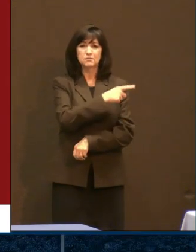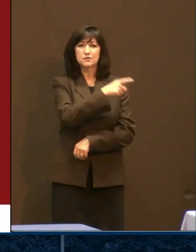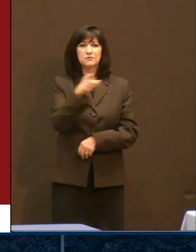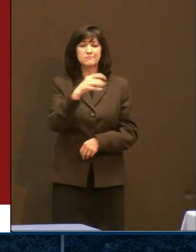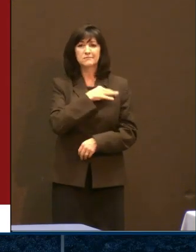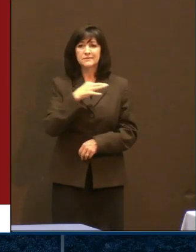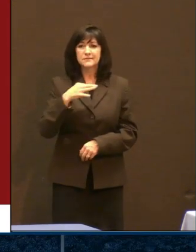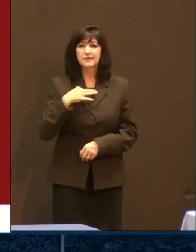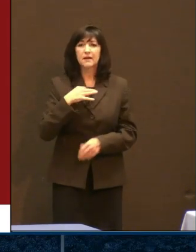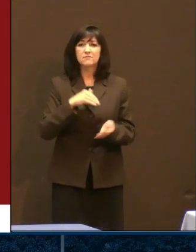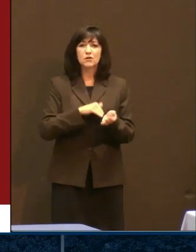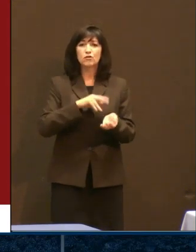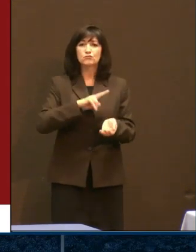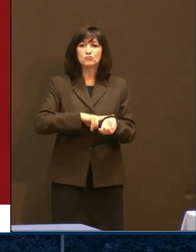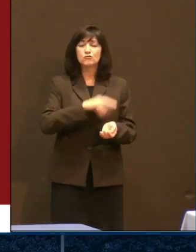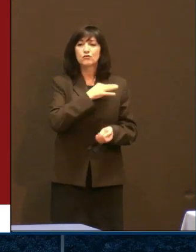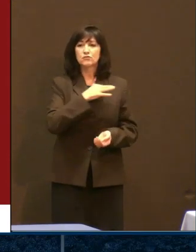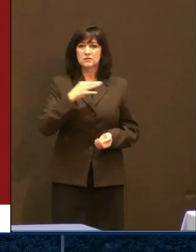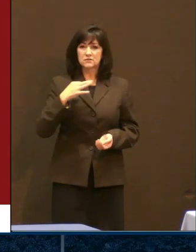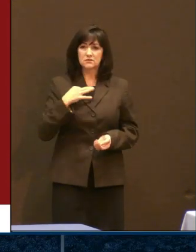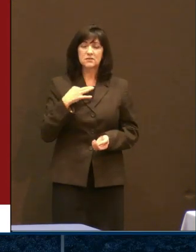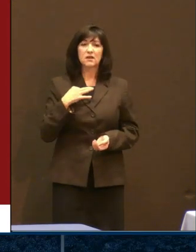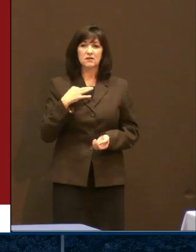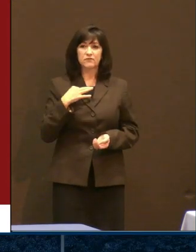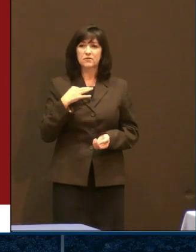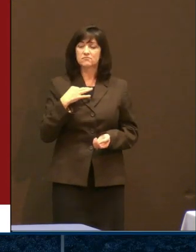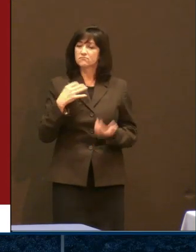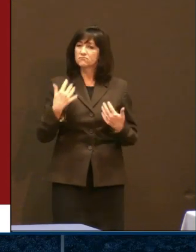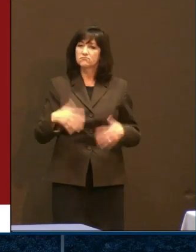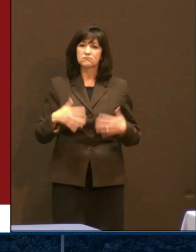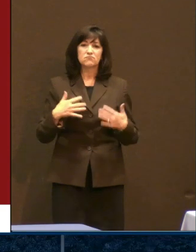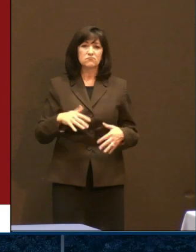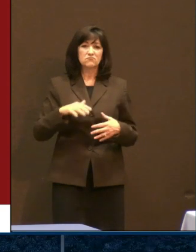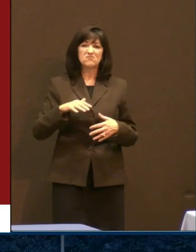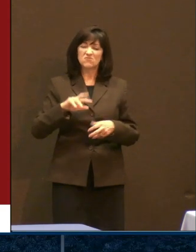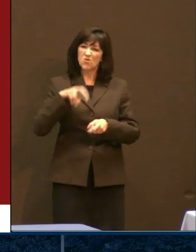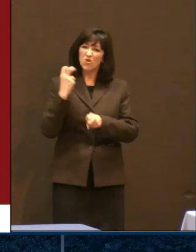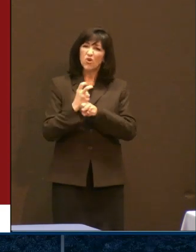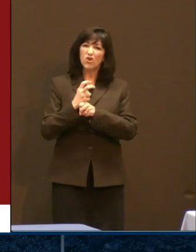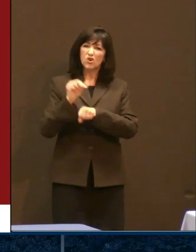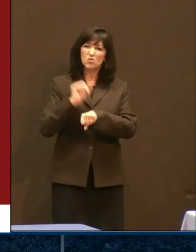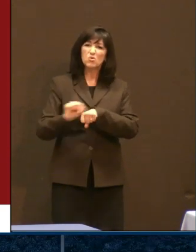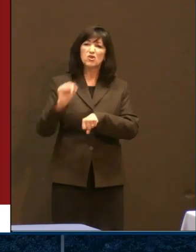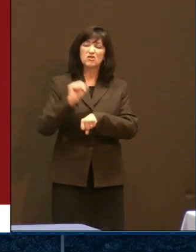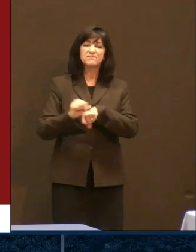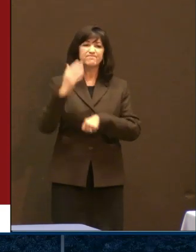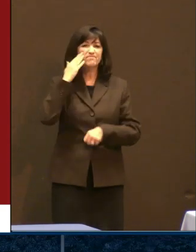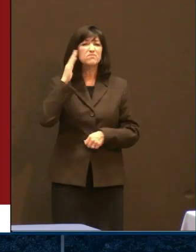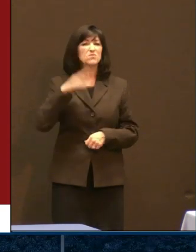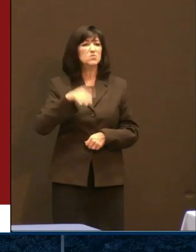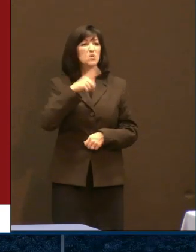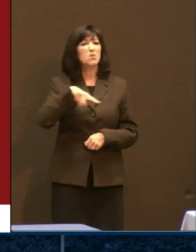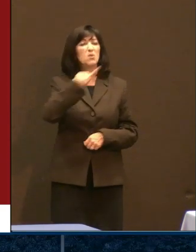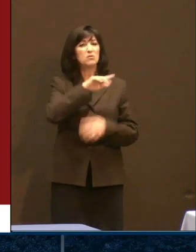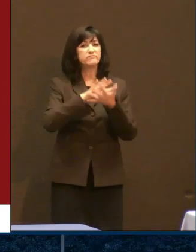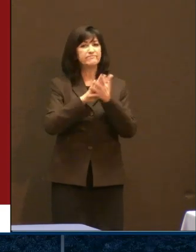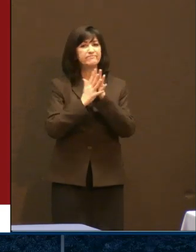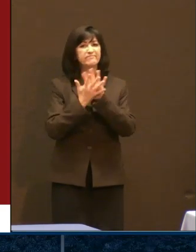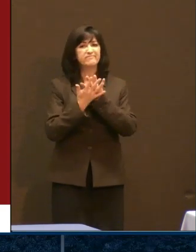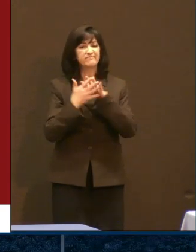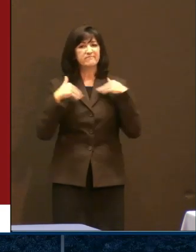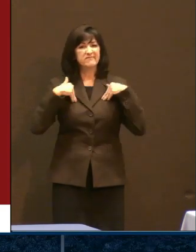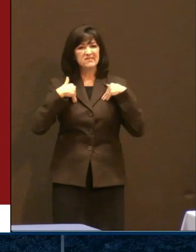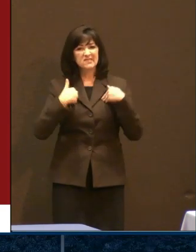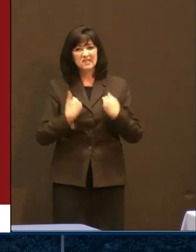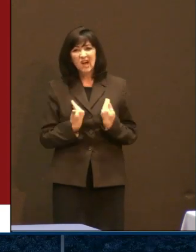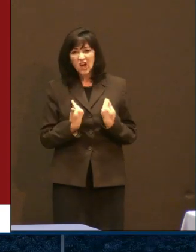in our state. Just continue to do an incredible job. I know it's wearing them down. I know that they feel and